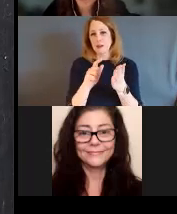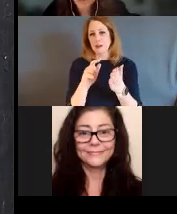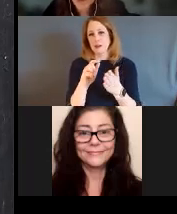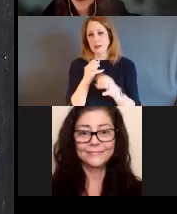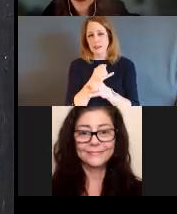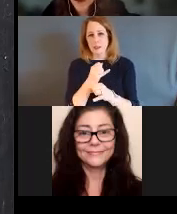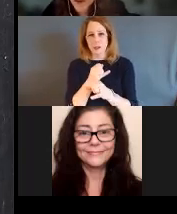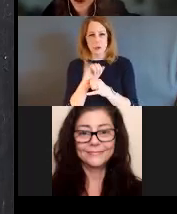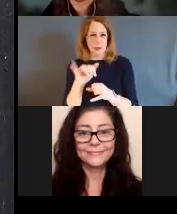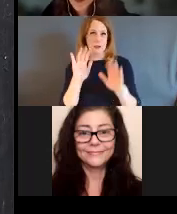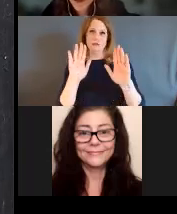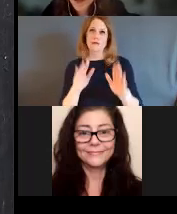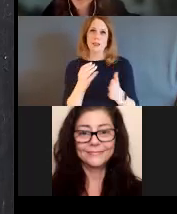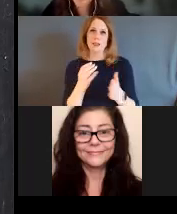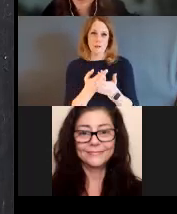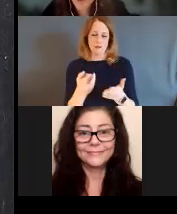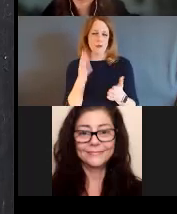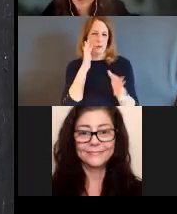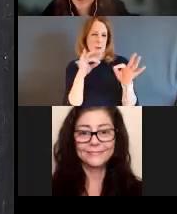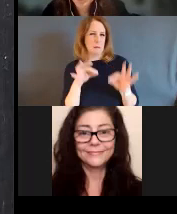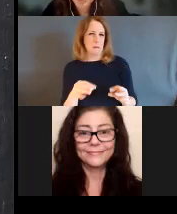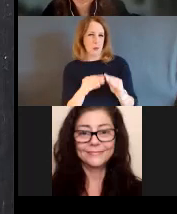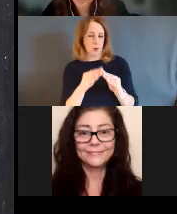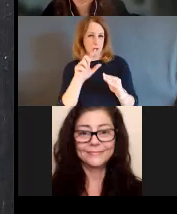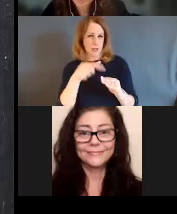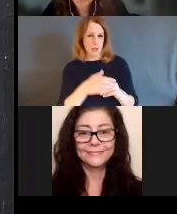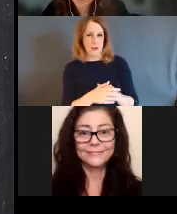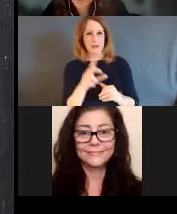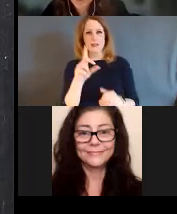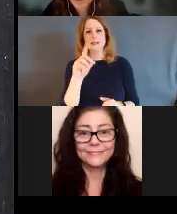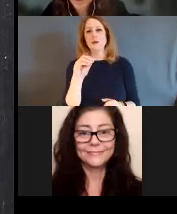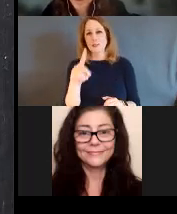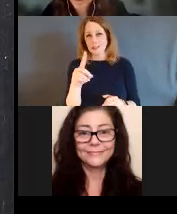that later. The DoD and community resources.